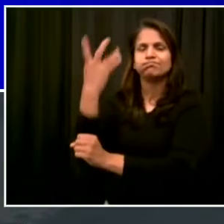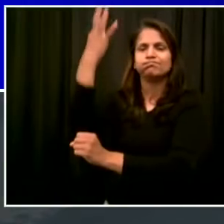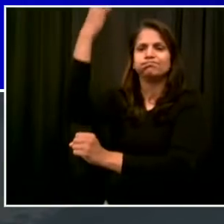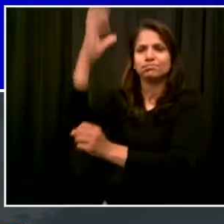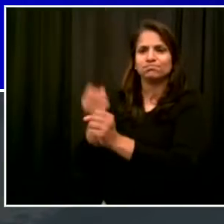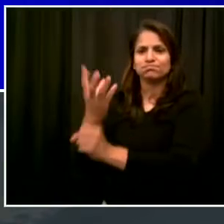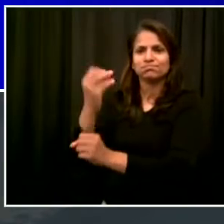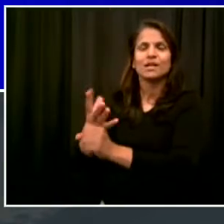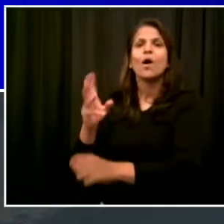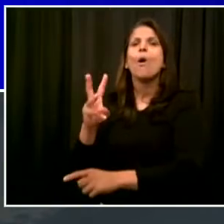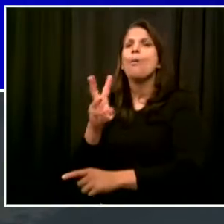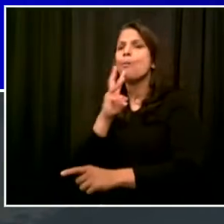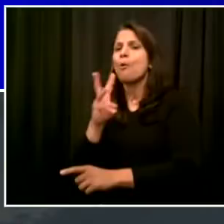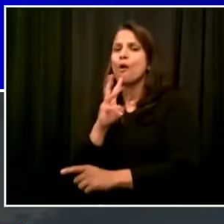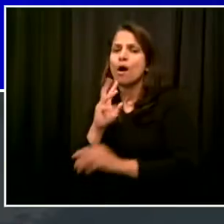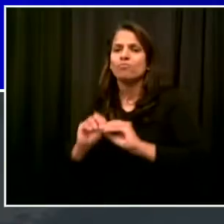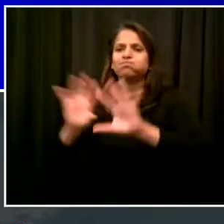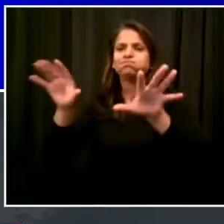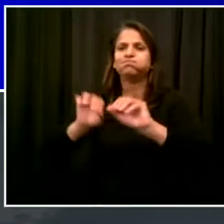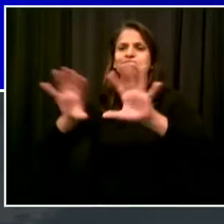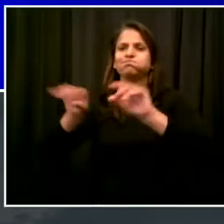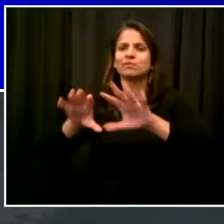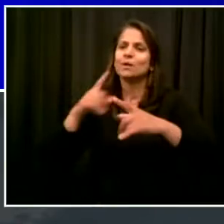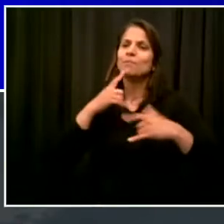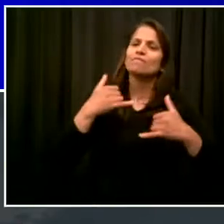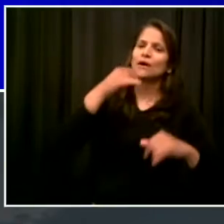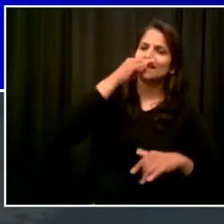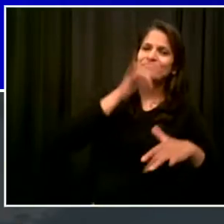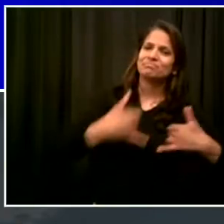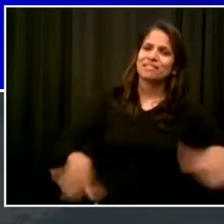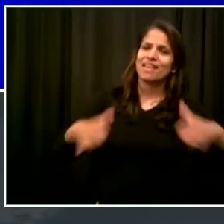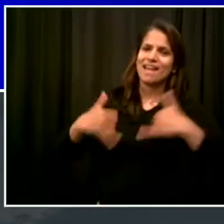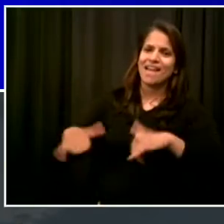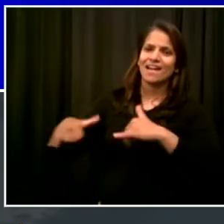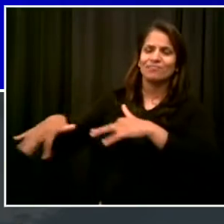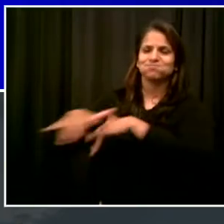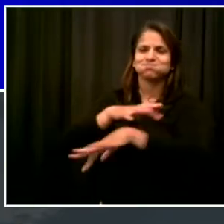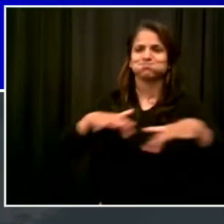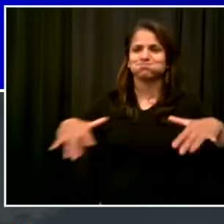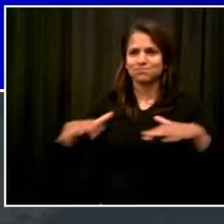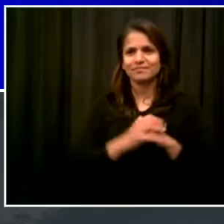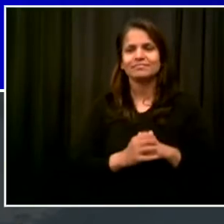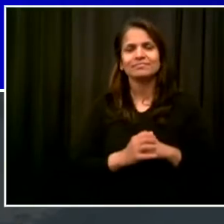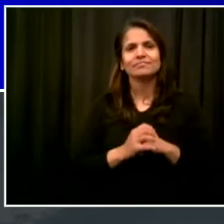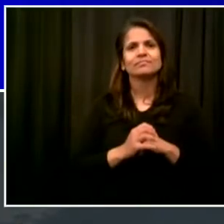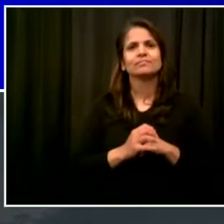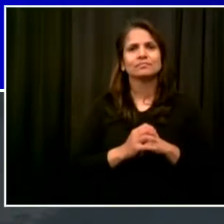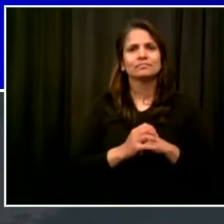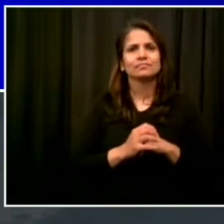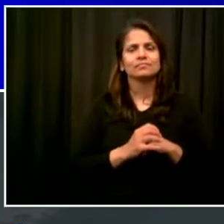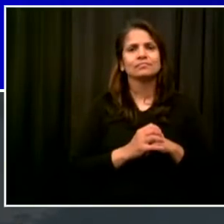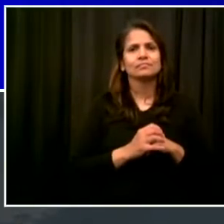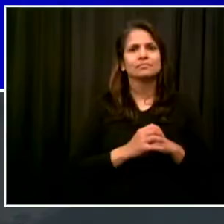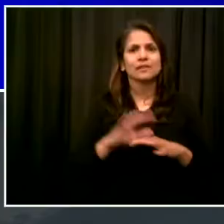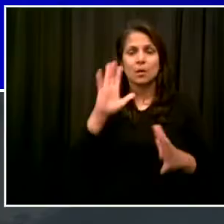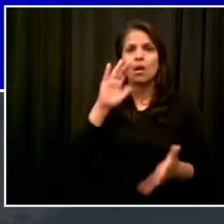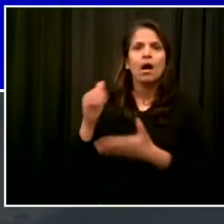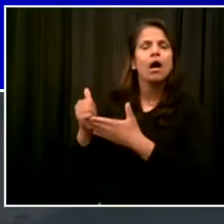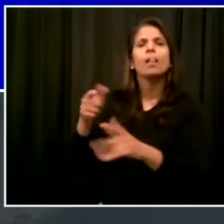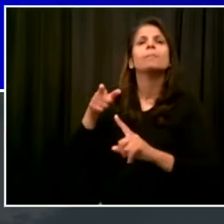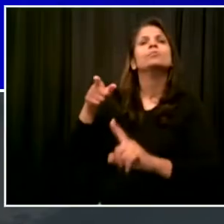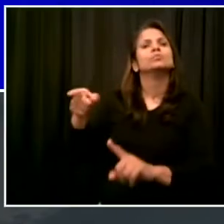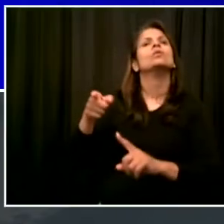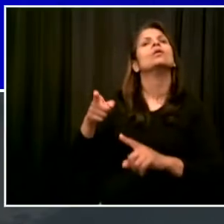of this on the neighborhoods hardest hit by this disease, where the disparities have been deepest. And that includes places like Highbridge,